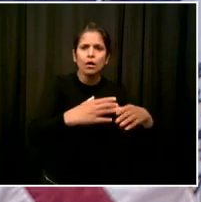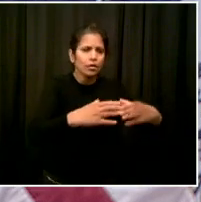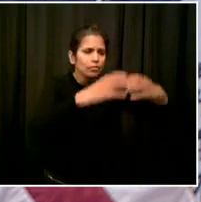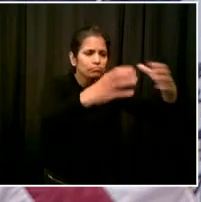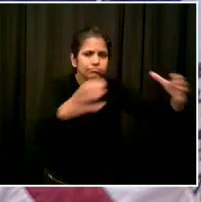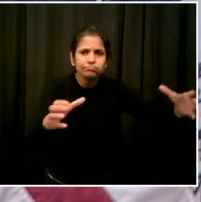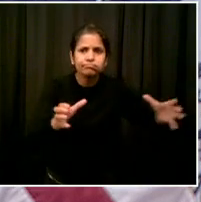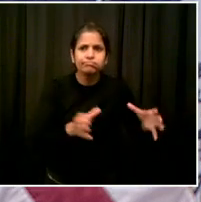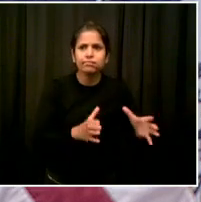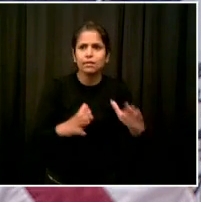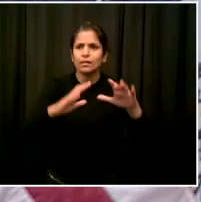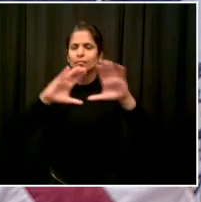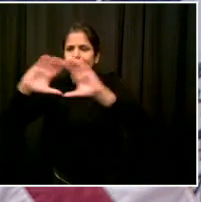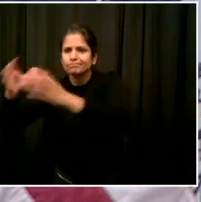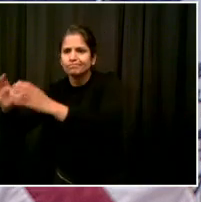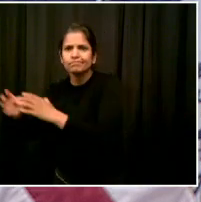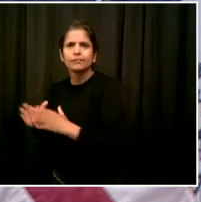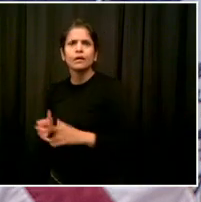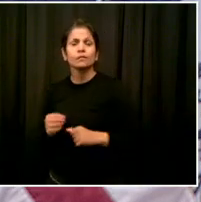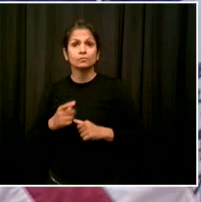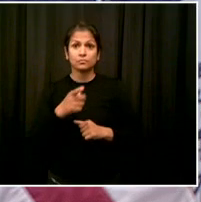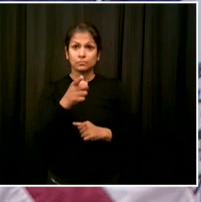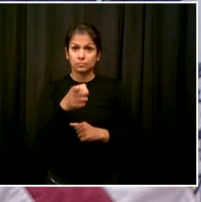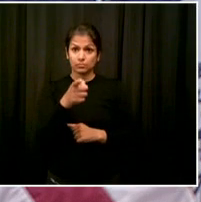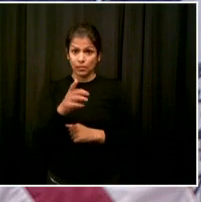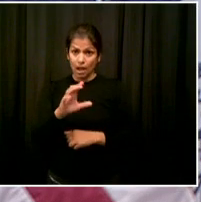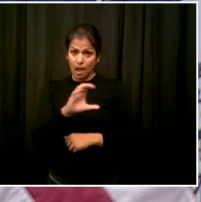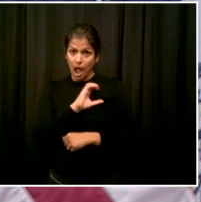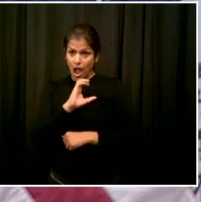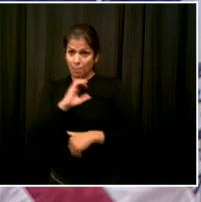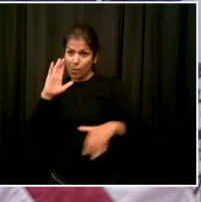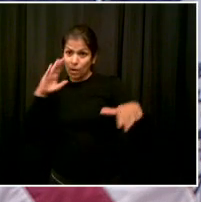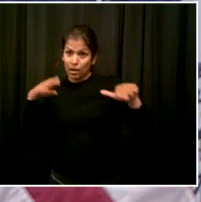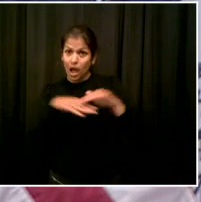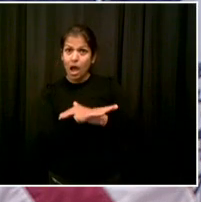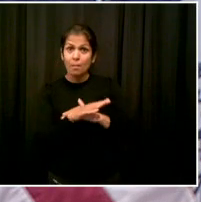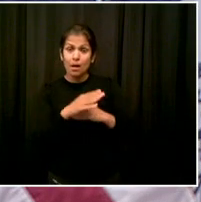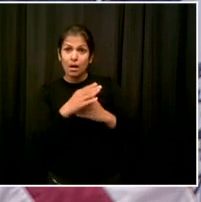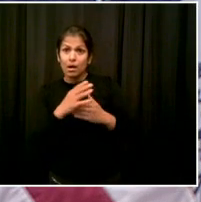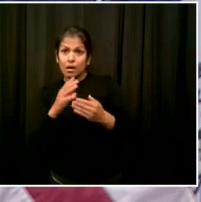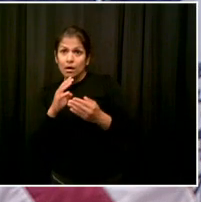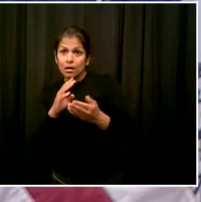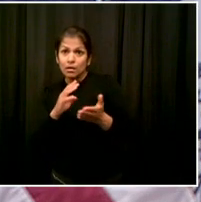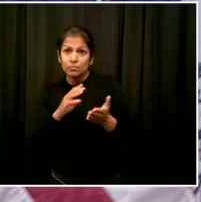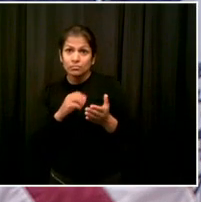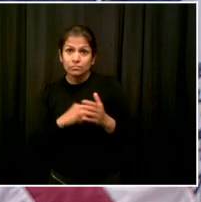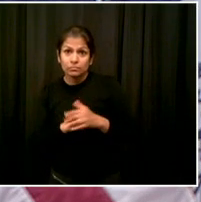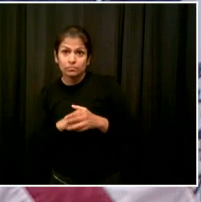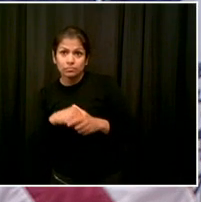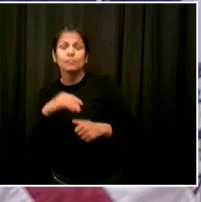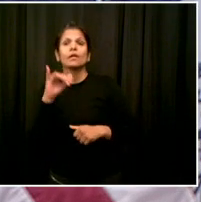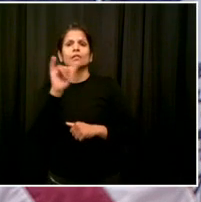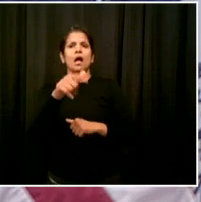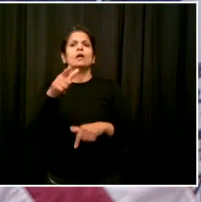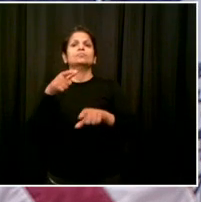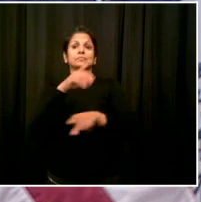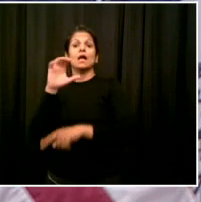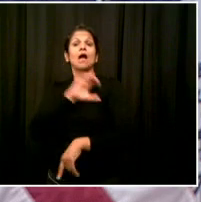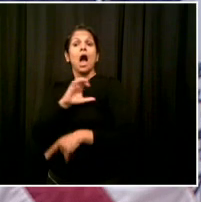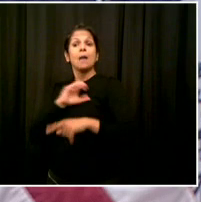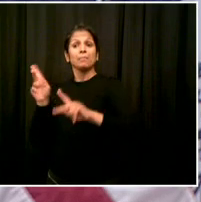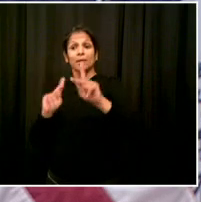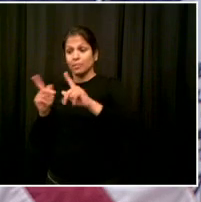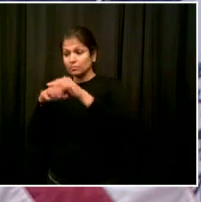confiscate fireworks from those who are setting them off in neighborhoods and really causing the disruption